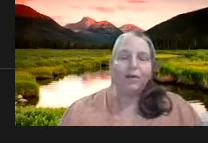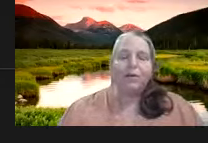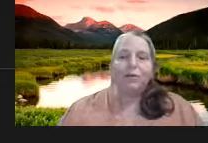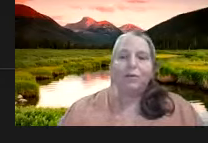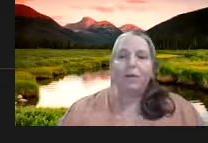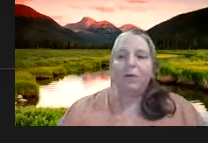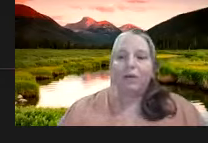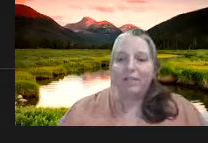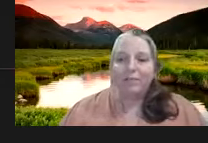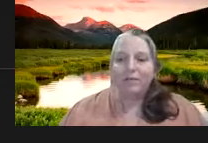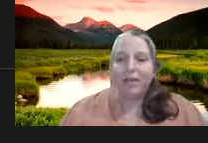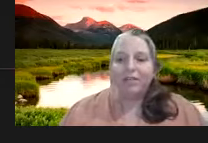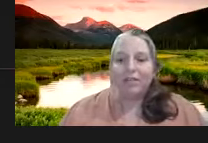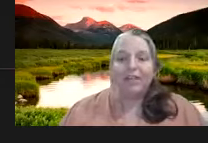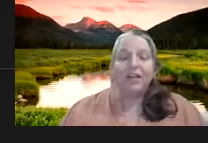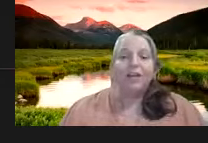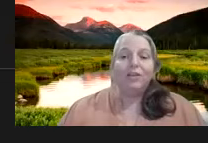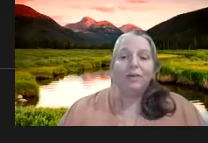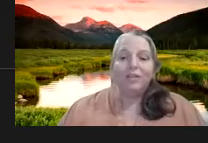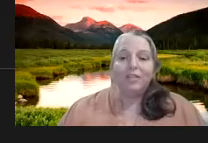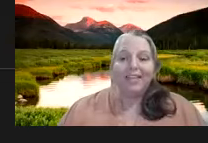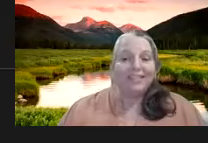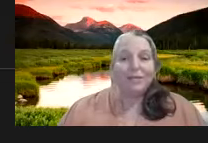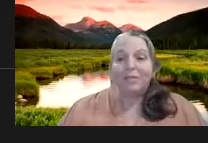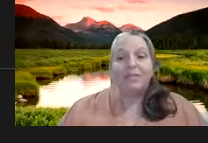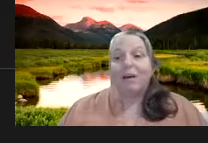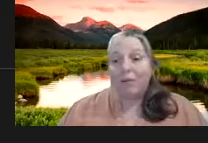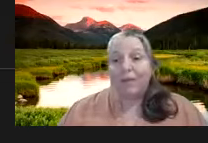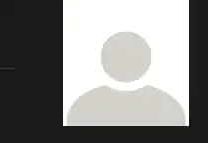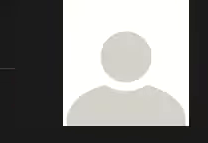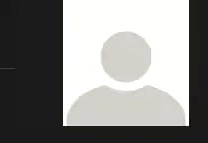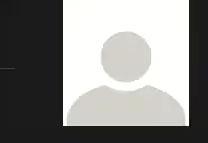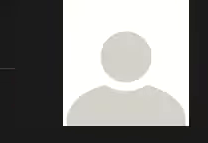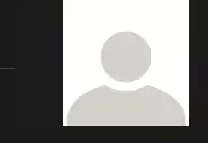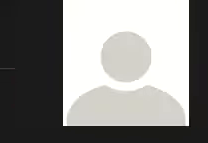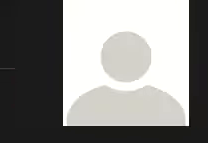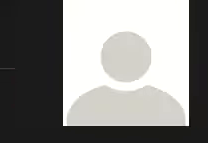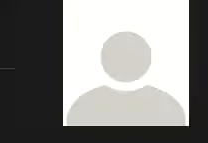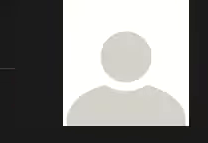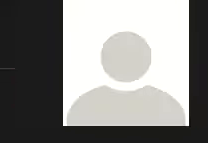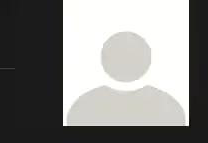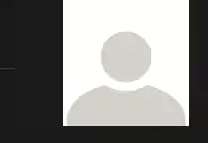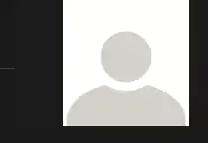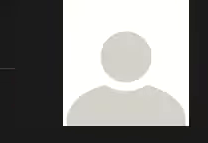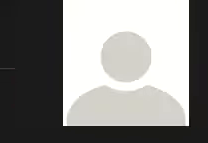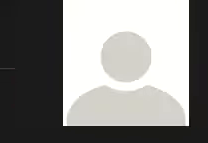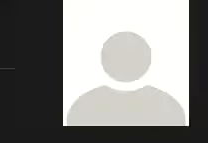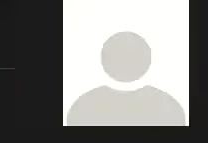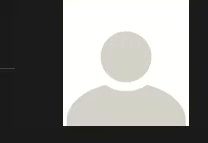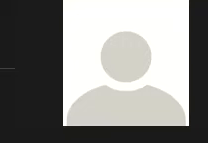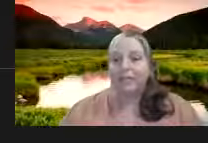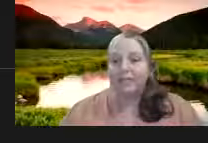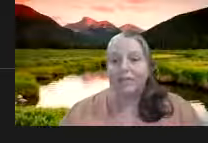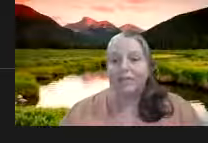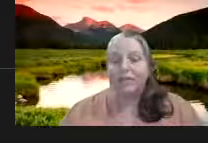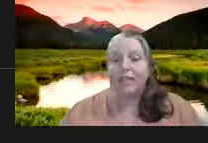you who may work in this profession, you understand that sometimes that's not what we get. We get the caregivers, we get the residents, we